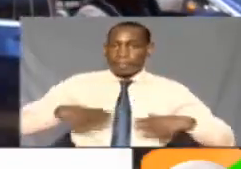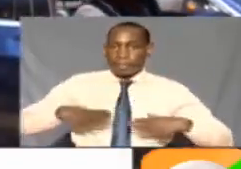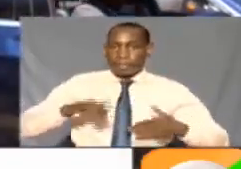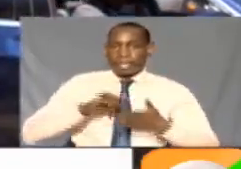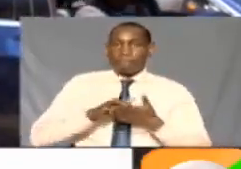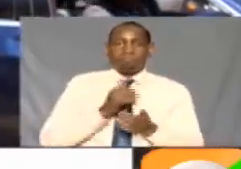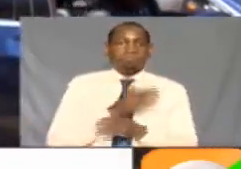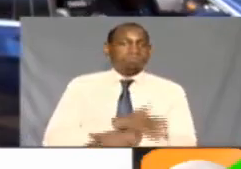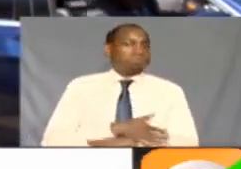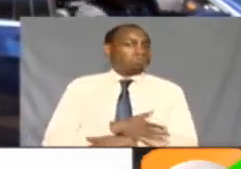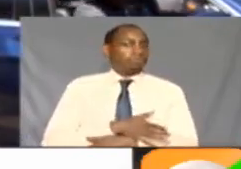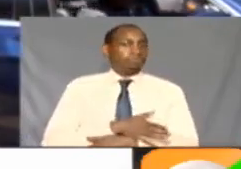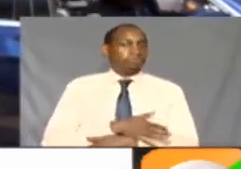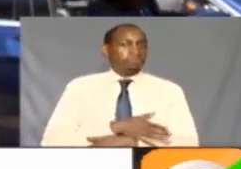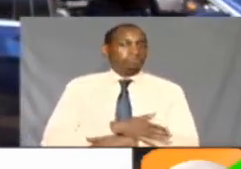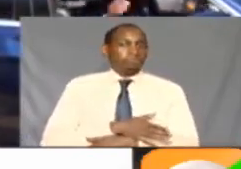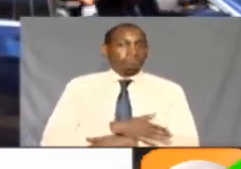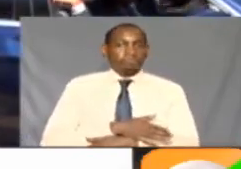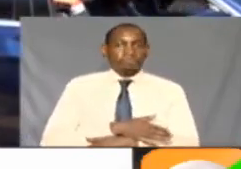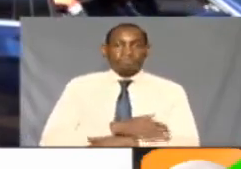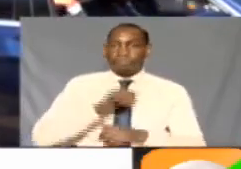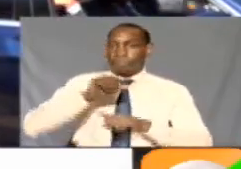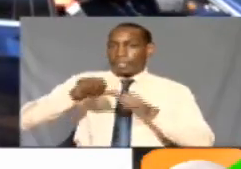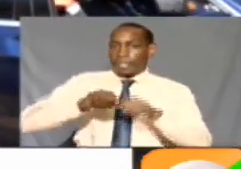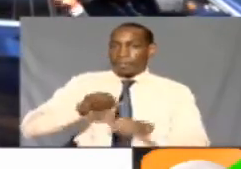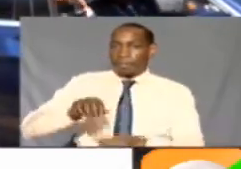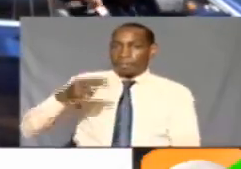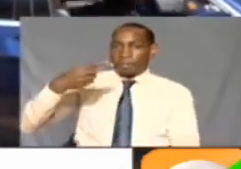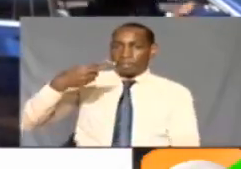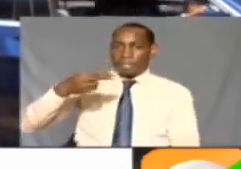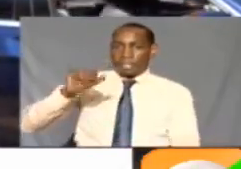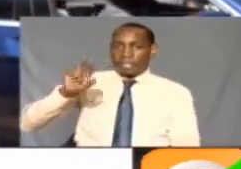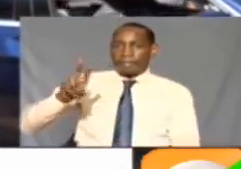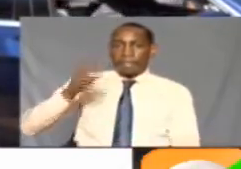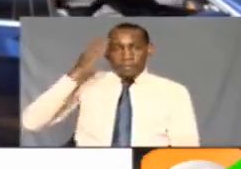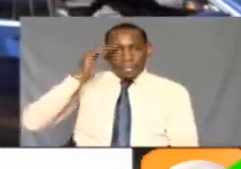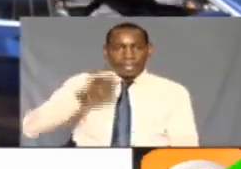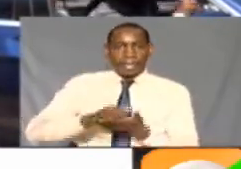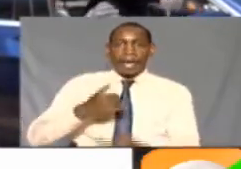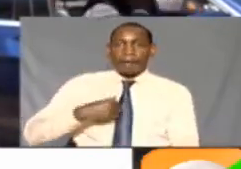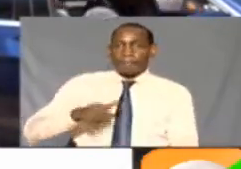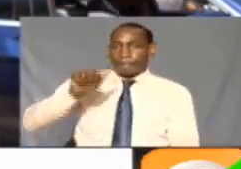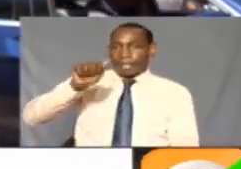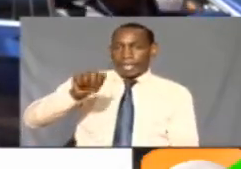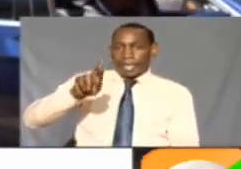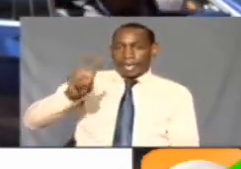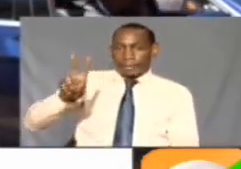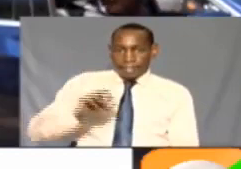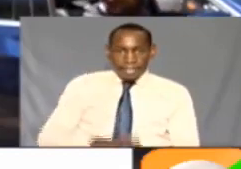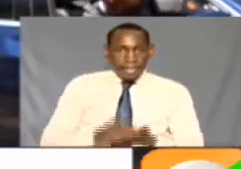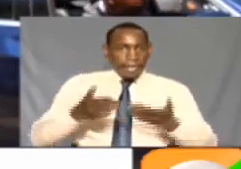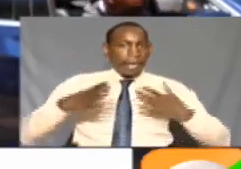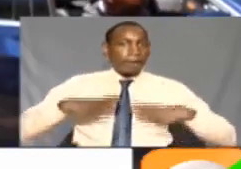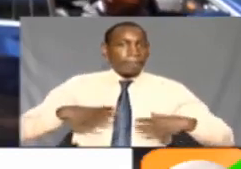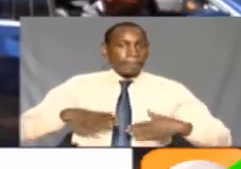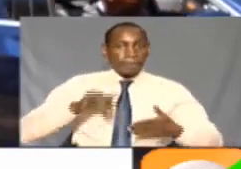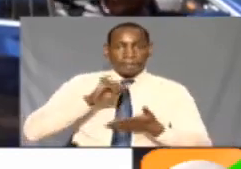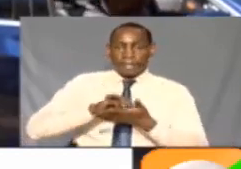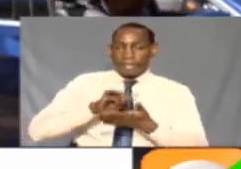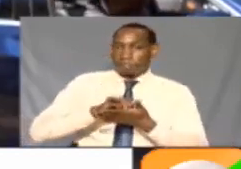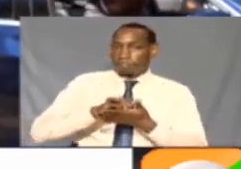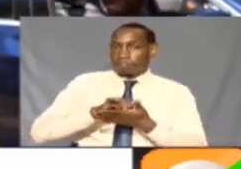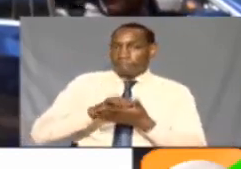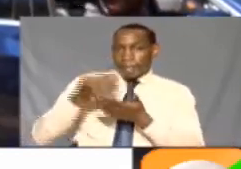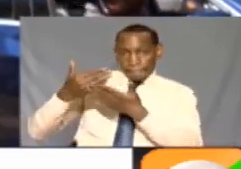became complacent about HIV, knowing that ARVs are there anyway. So we find that people who should not